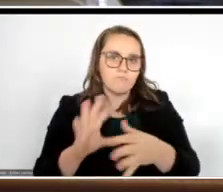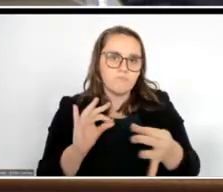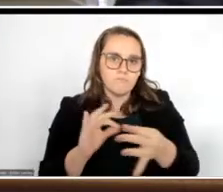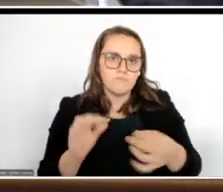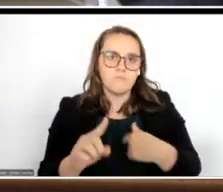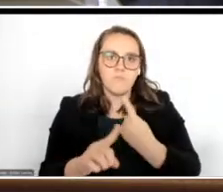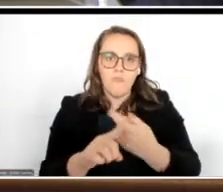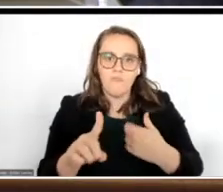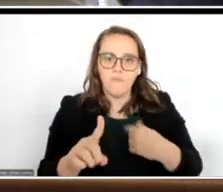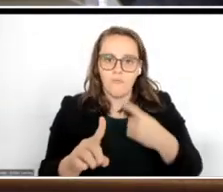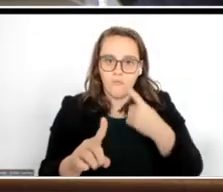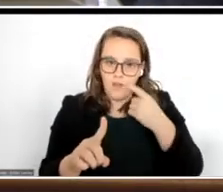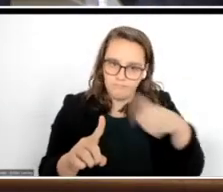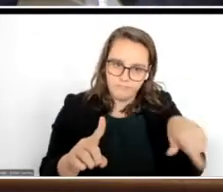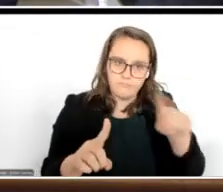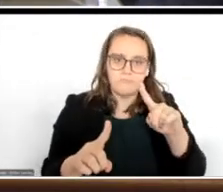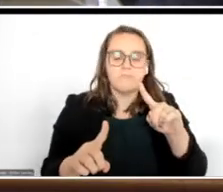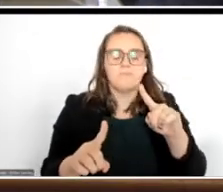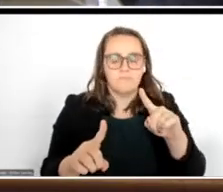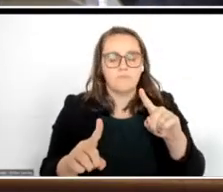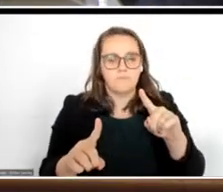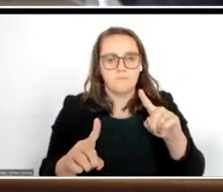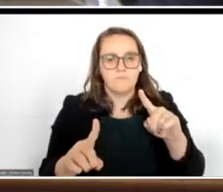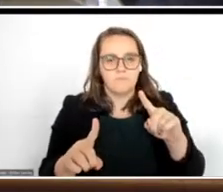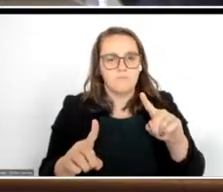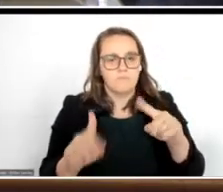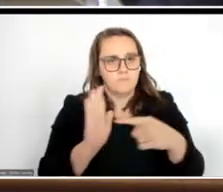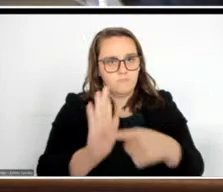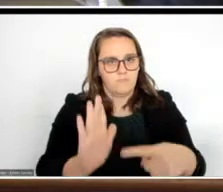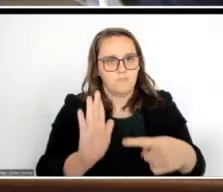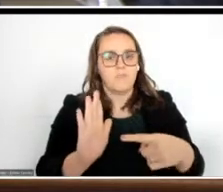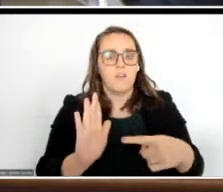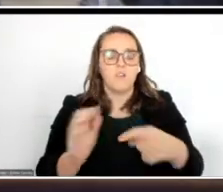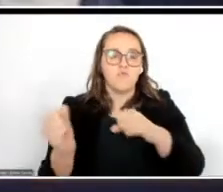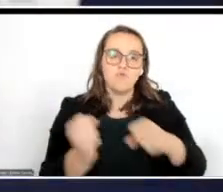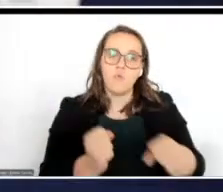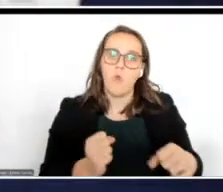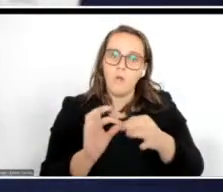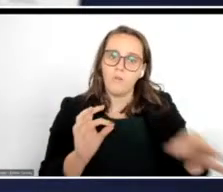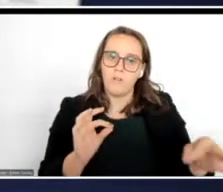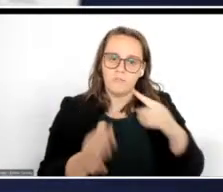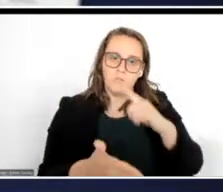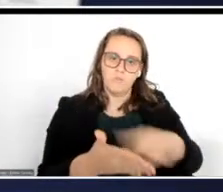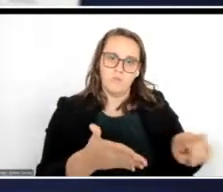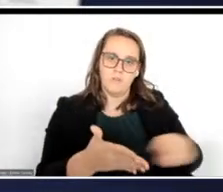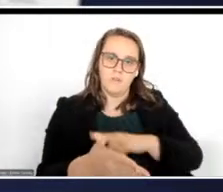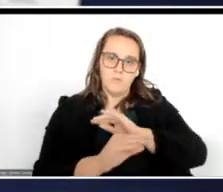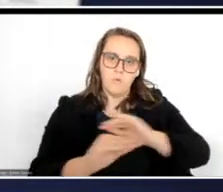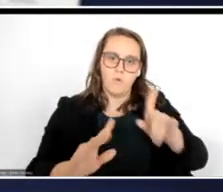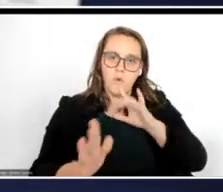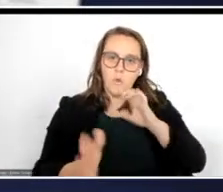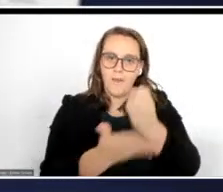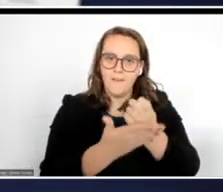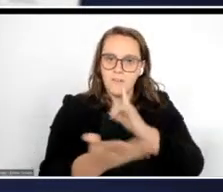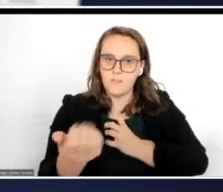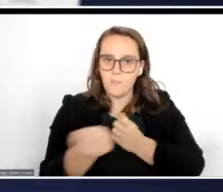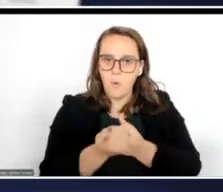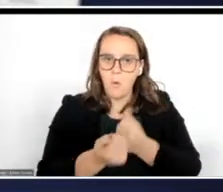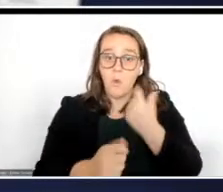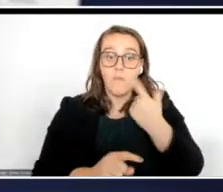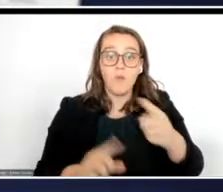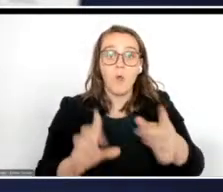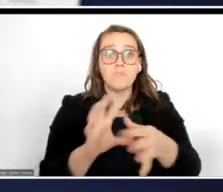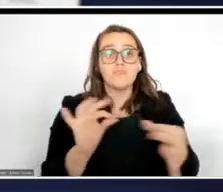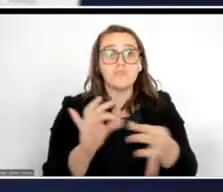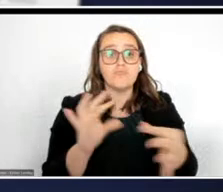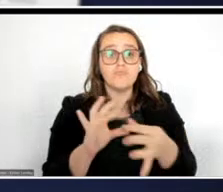claims. It's strong language criticizing the lack of evidentiary support for the claims of election fraud in those lawsuits. For